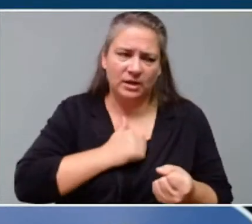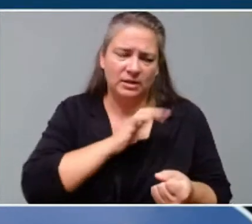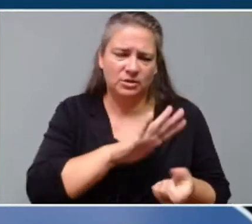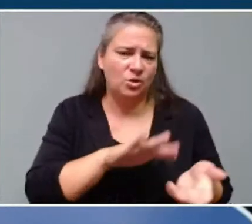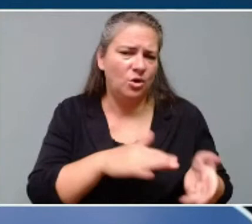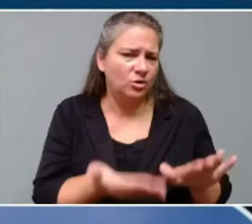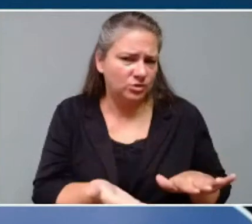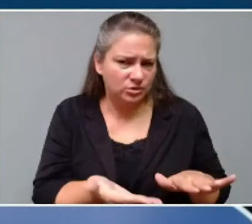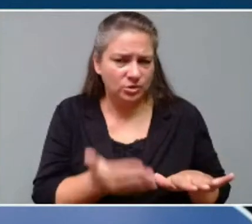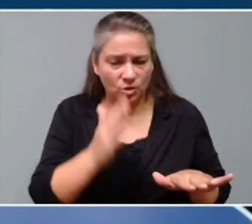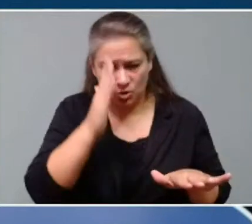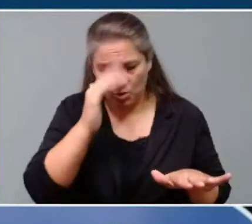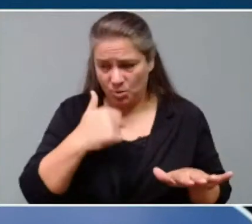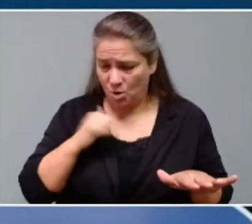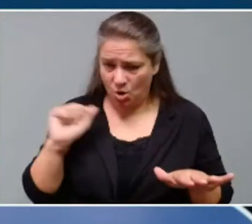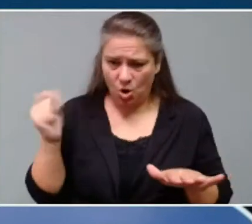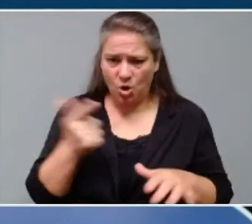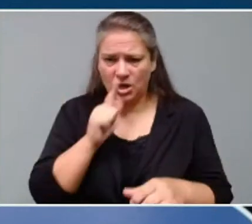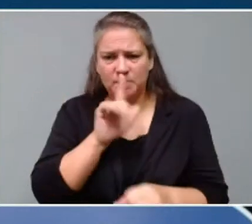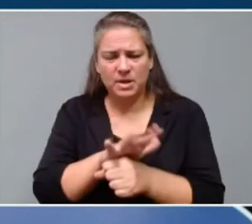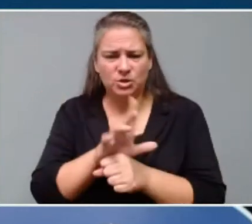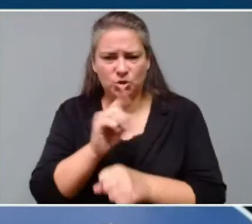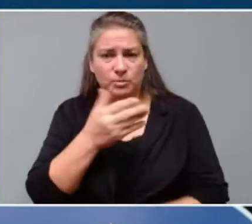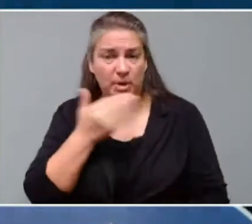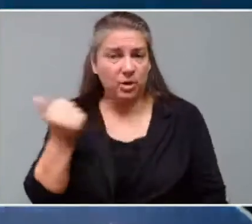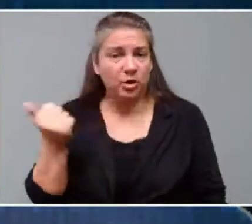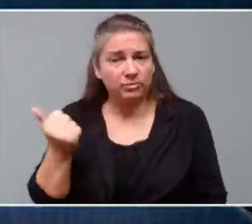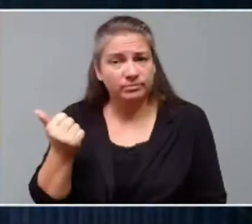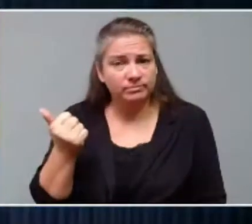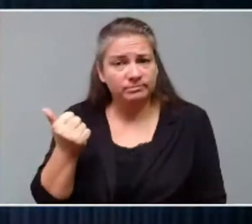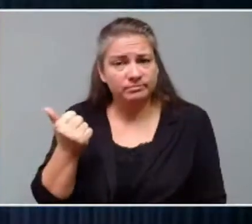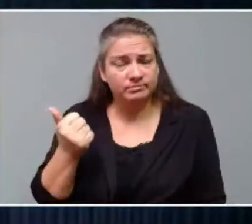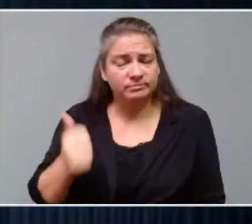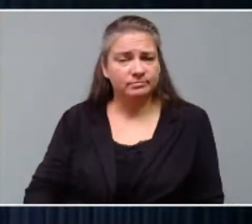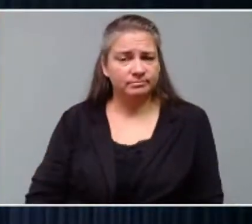all commit to doing better moving forward.